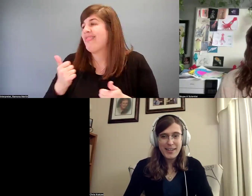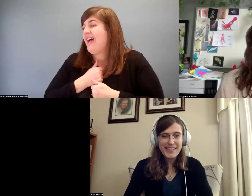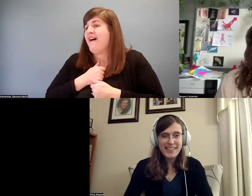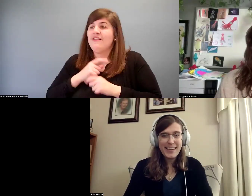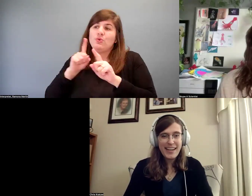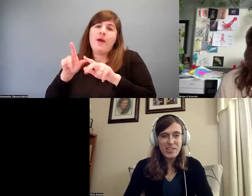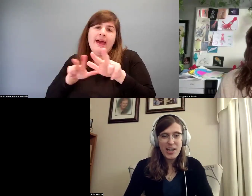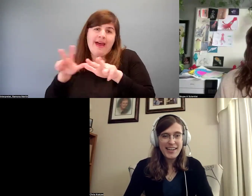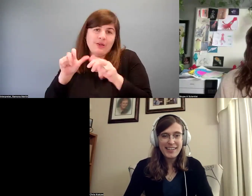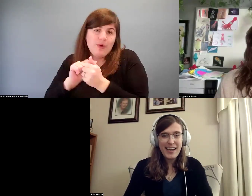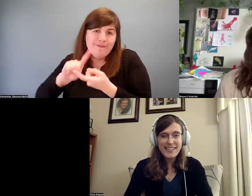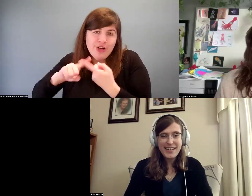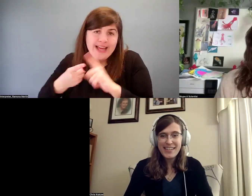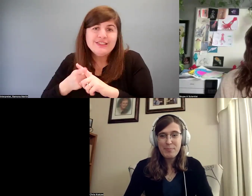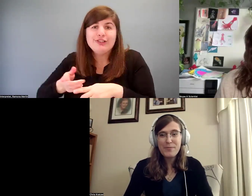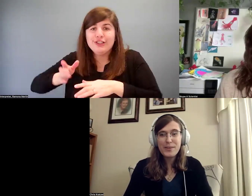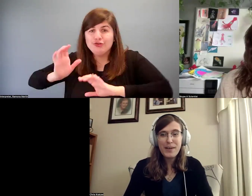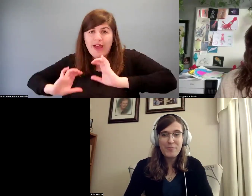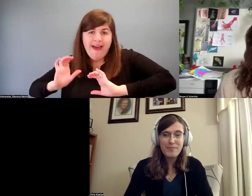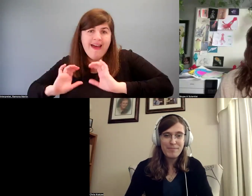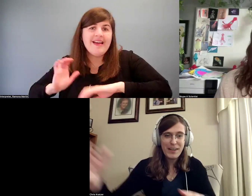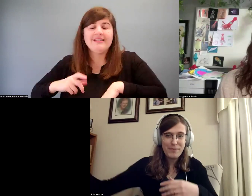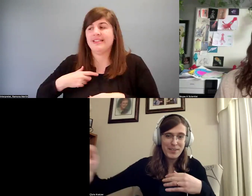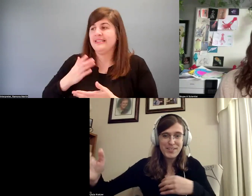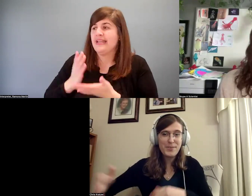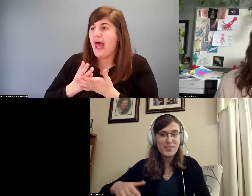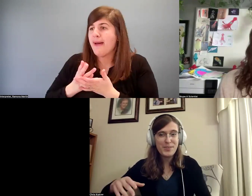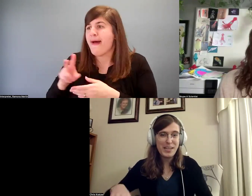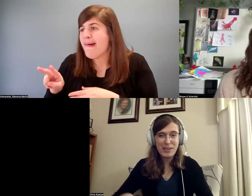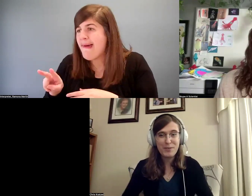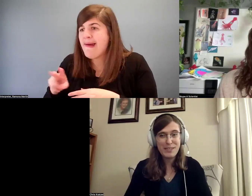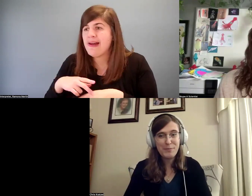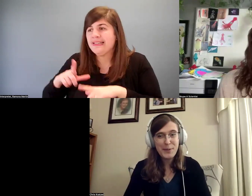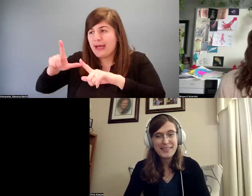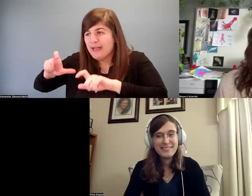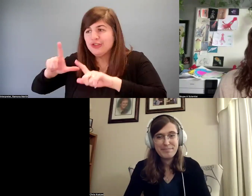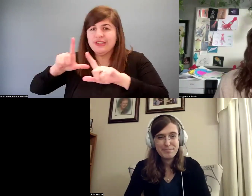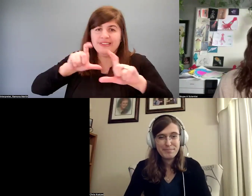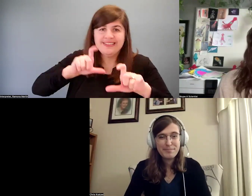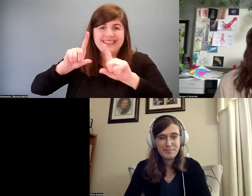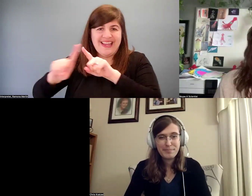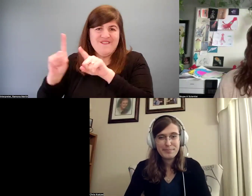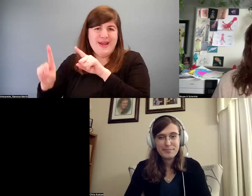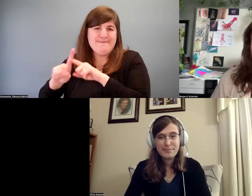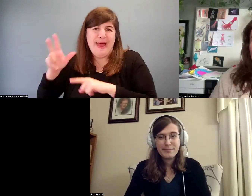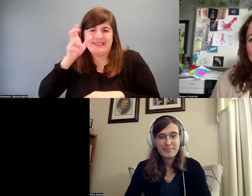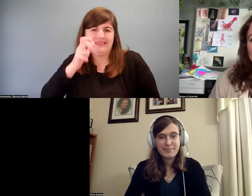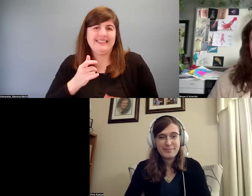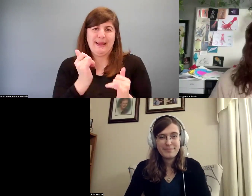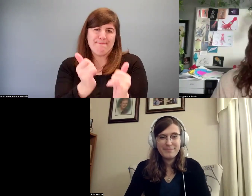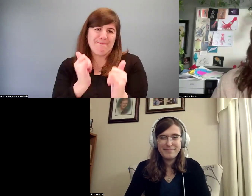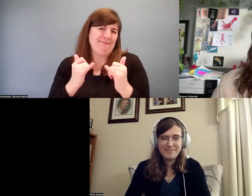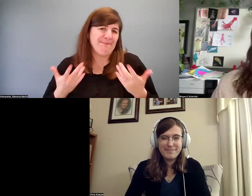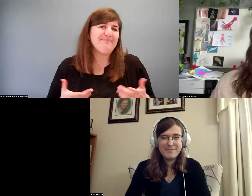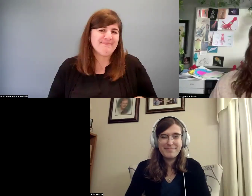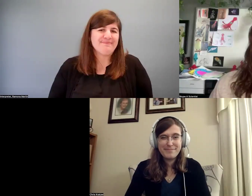with friends, and chatting as I stop every five feet or so to take a picture of a different bug. I like to do this too, as you